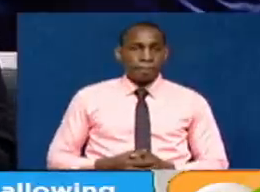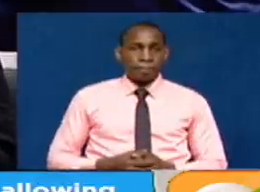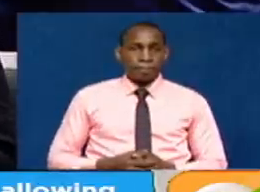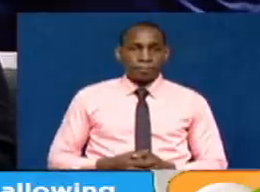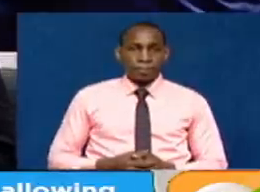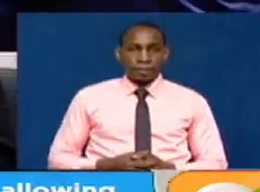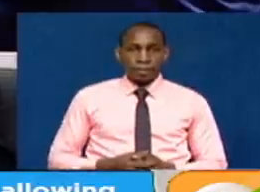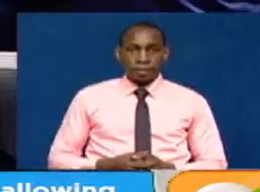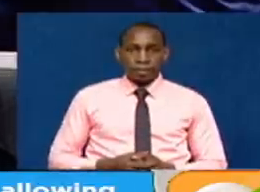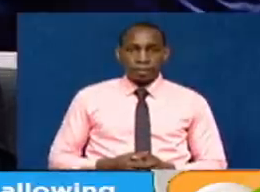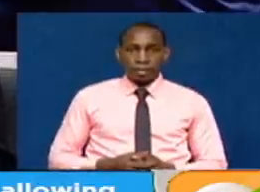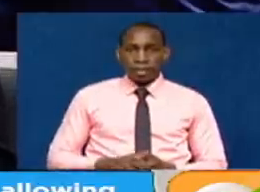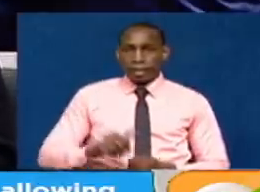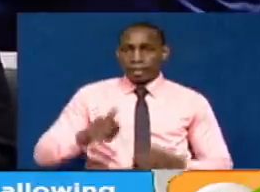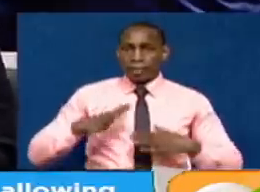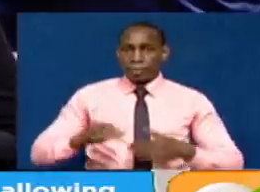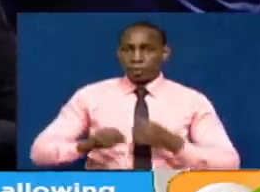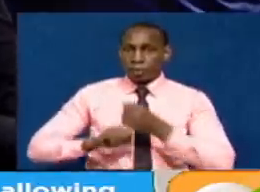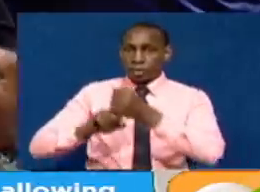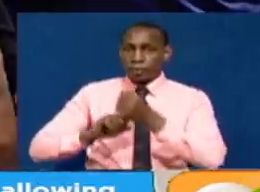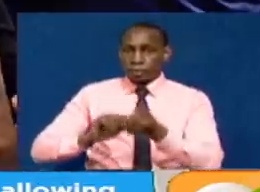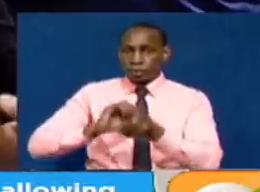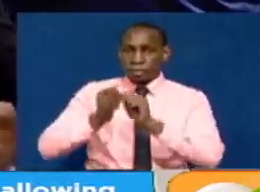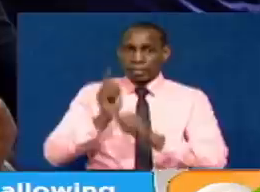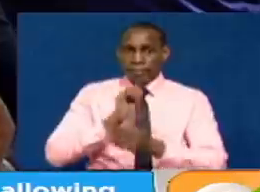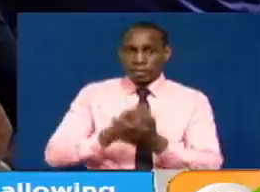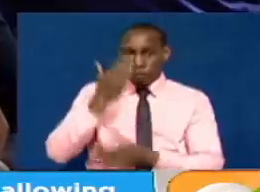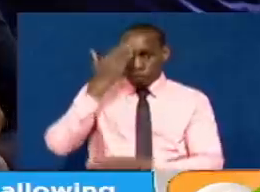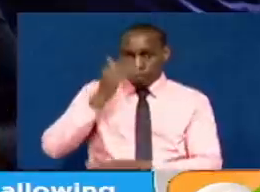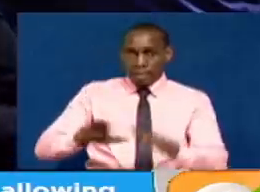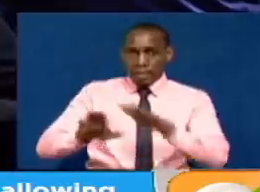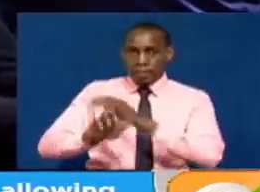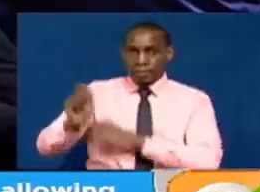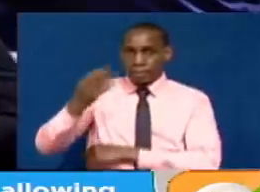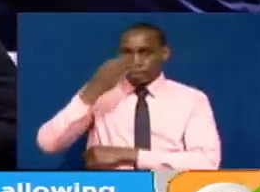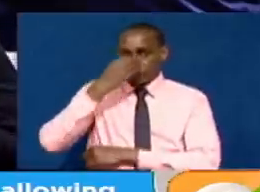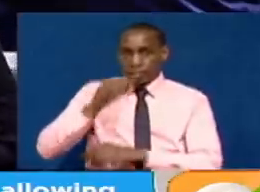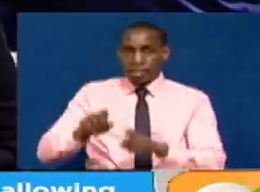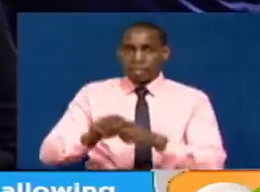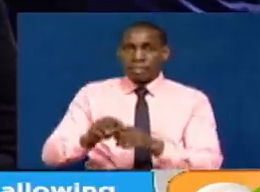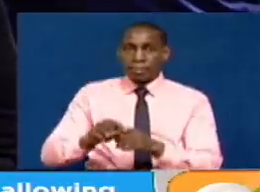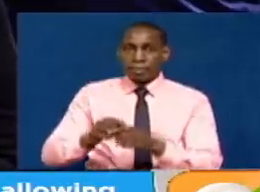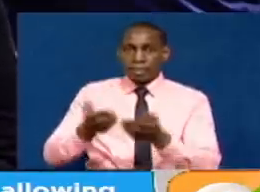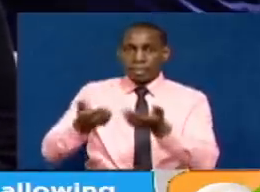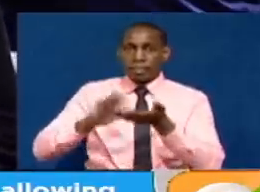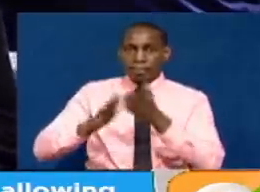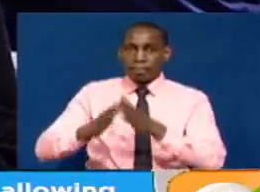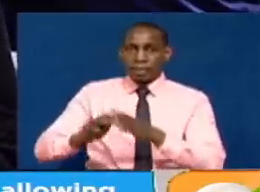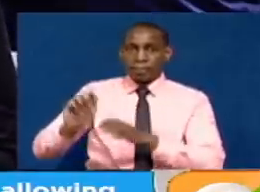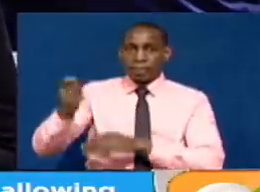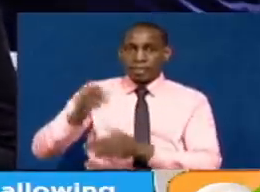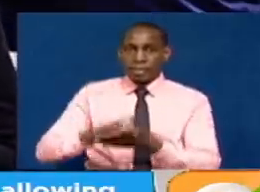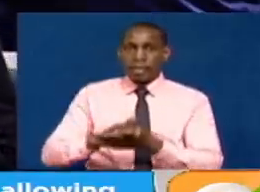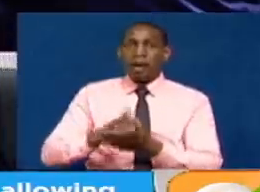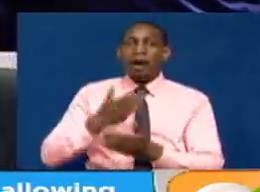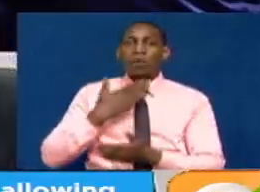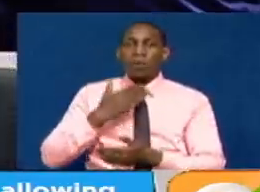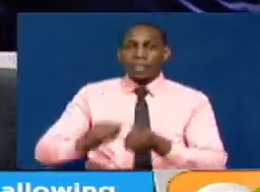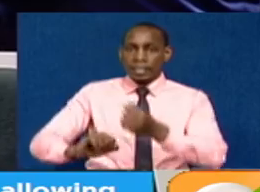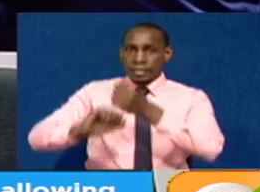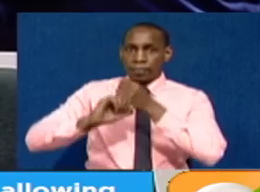can the rocket booster be reversed? Because Deputy President William Ruto needs to become president, so he's looking for